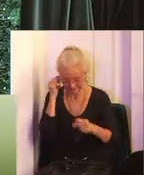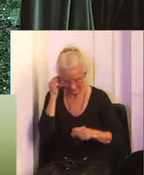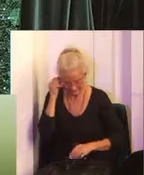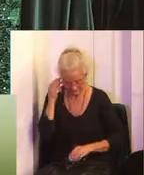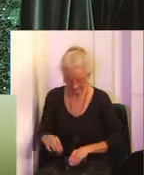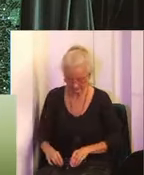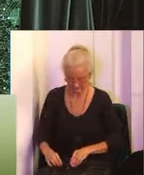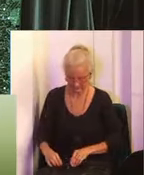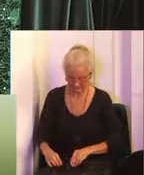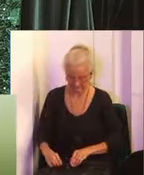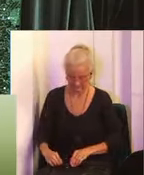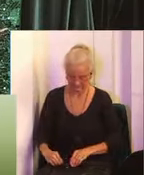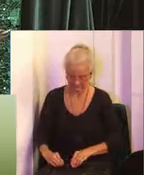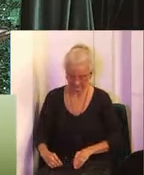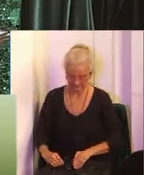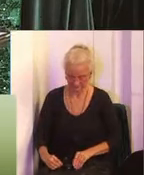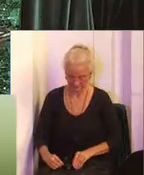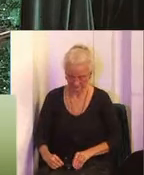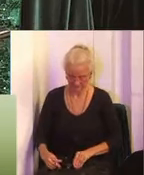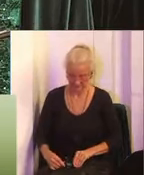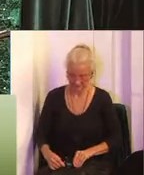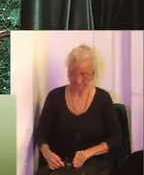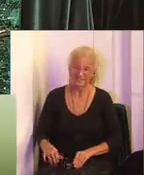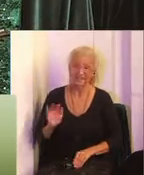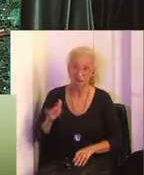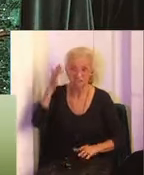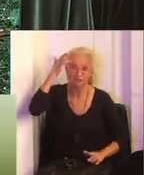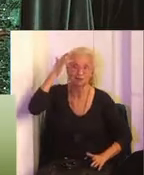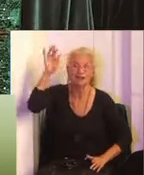It was a very clever thing to do.